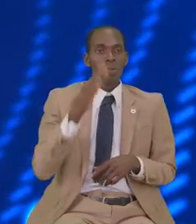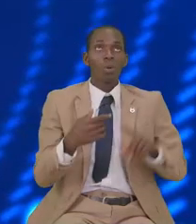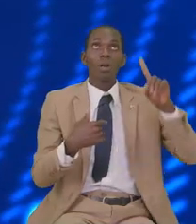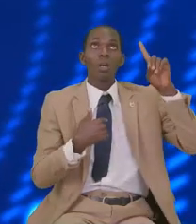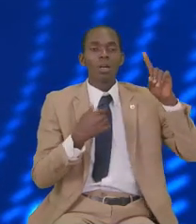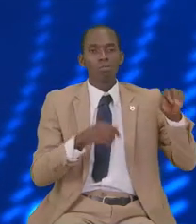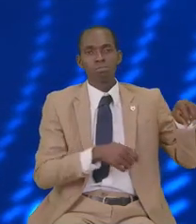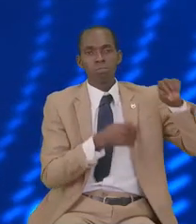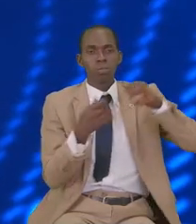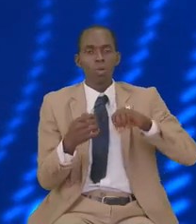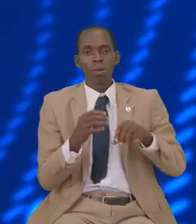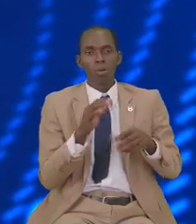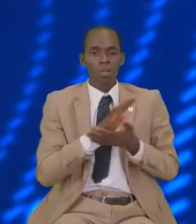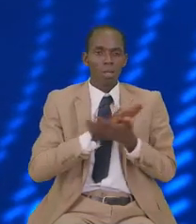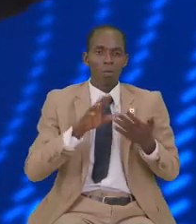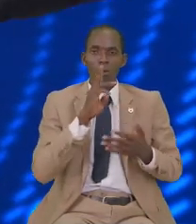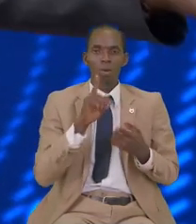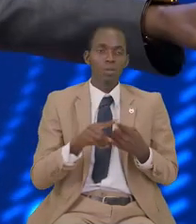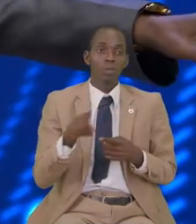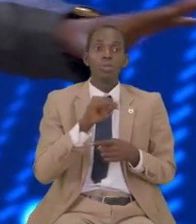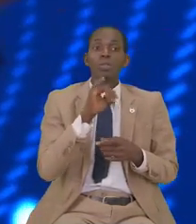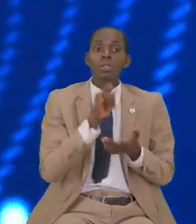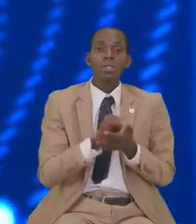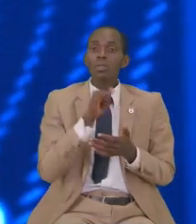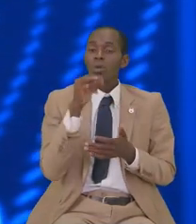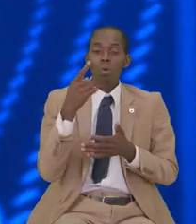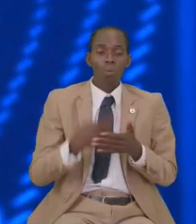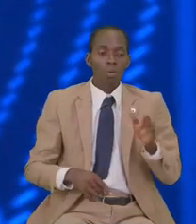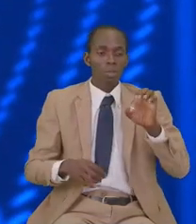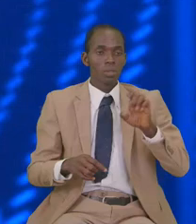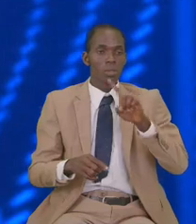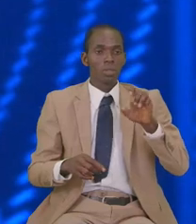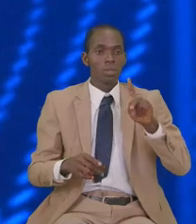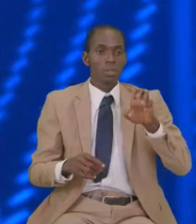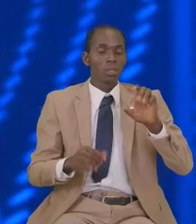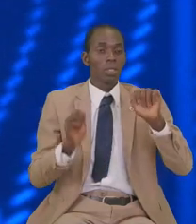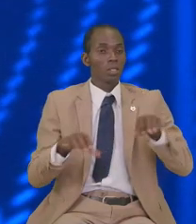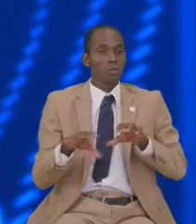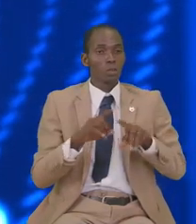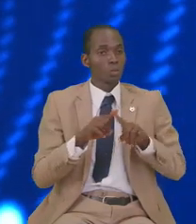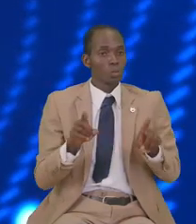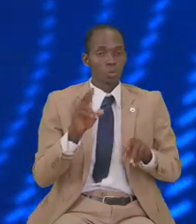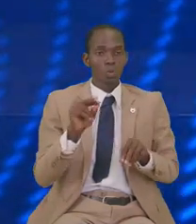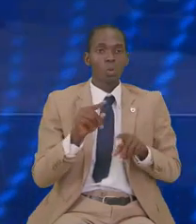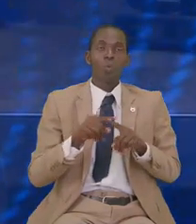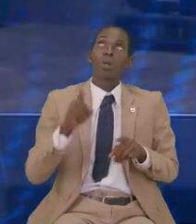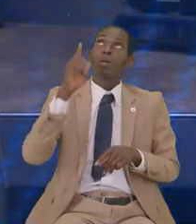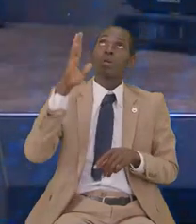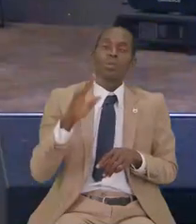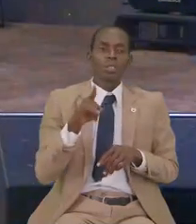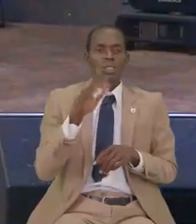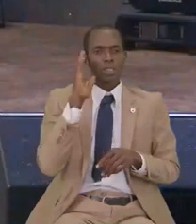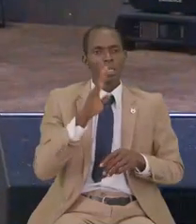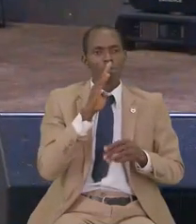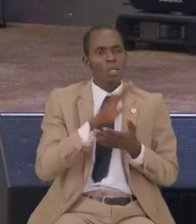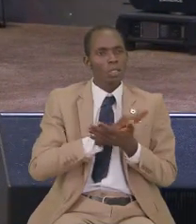clean water upon you. This is not what Ezekiel will do. This is what God will do. And ye shall be clean, and from all